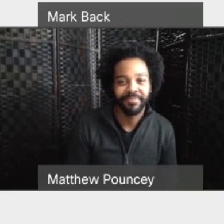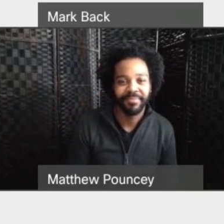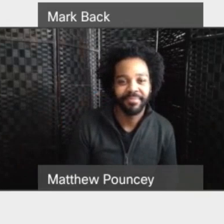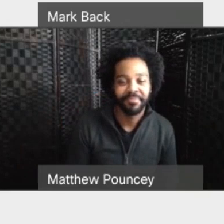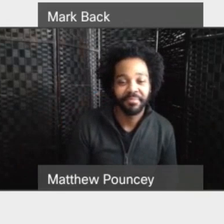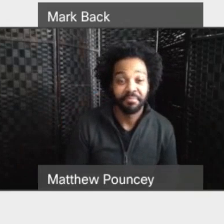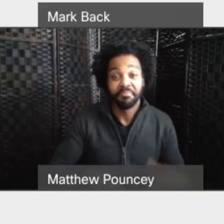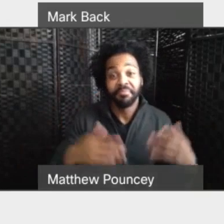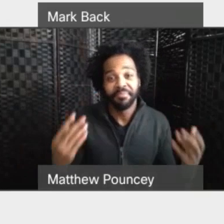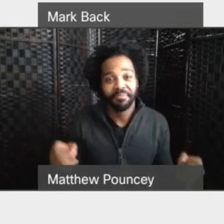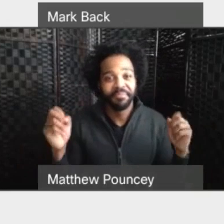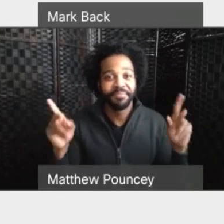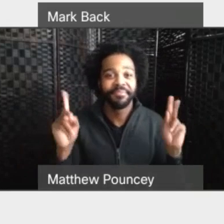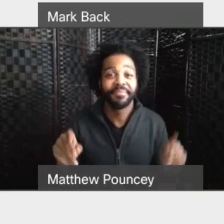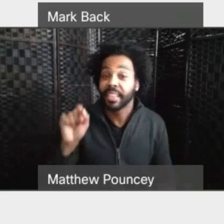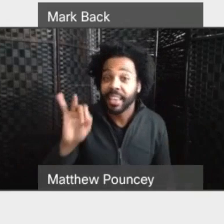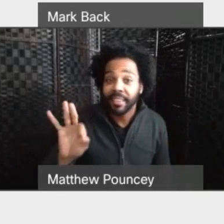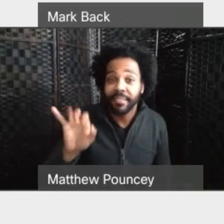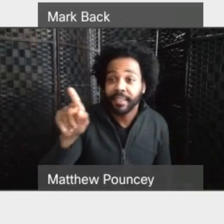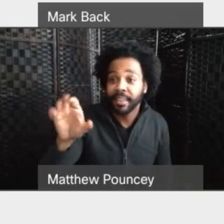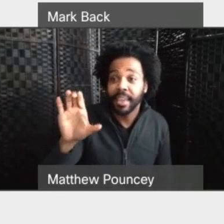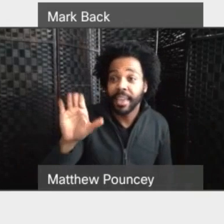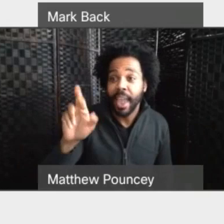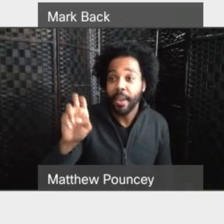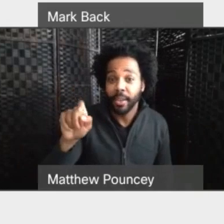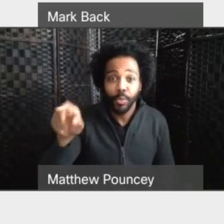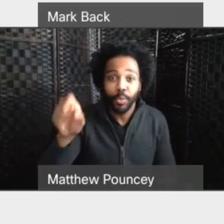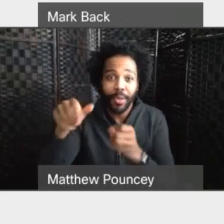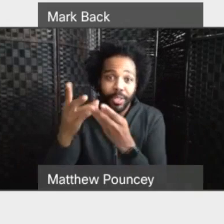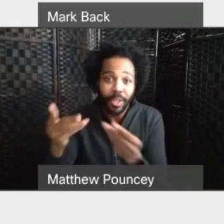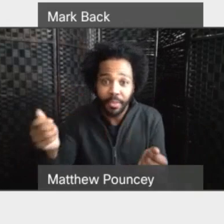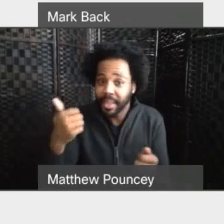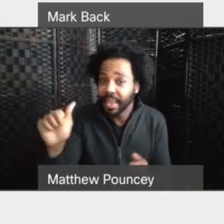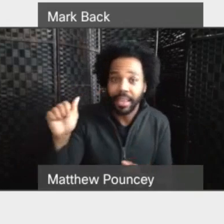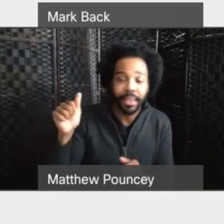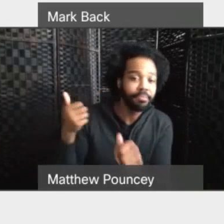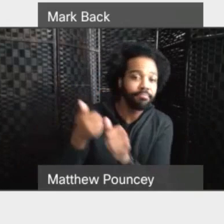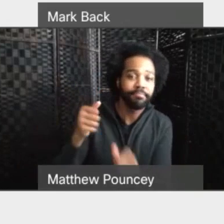Okay, so if Karen can resolve that, if she has any update to that.